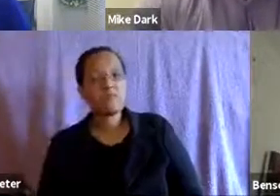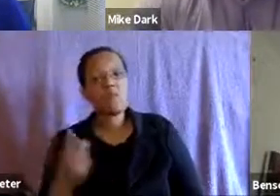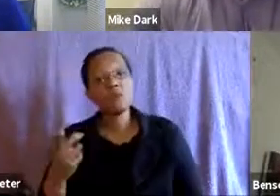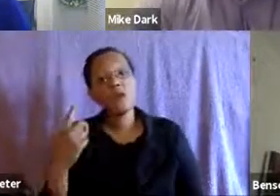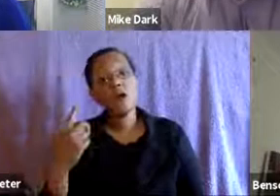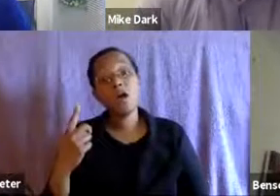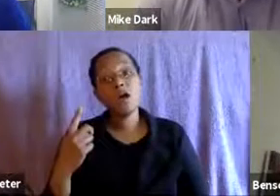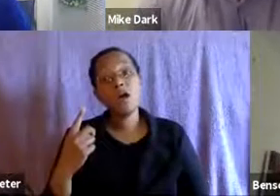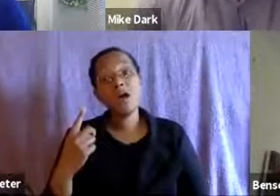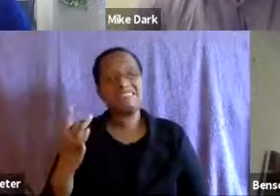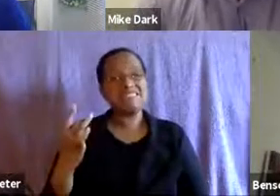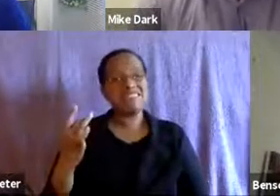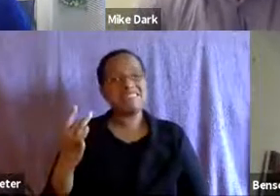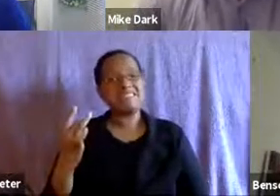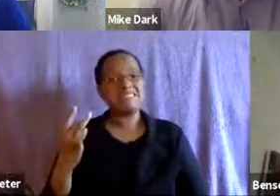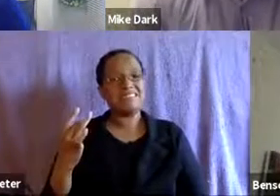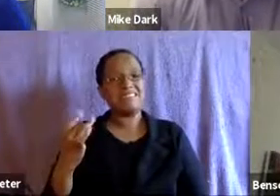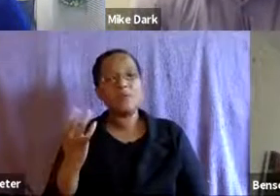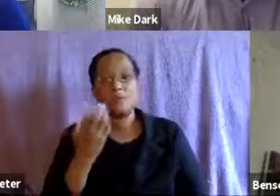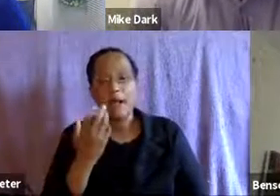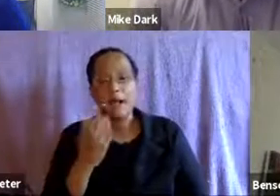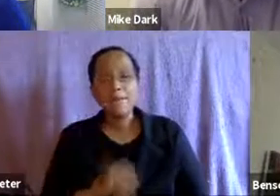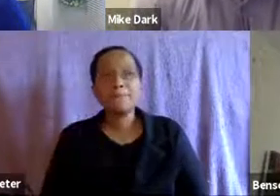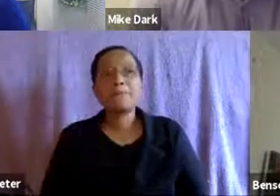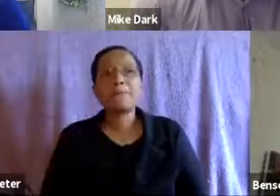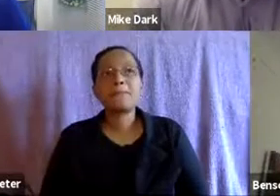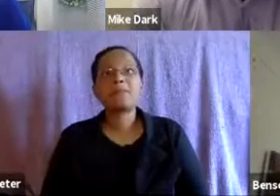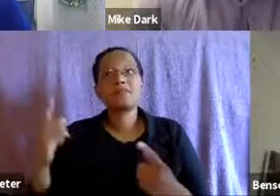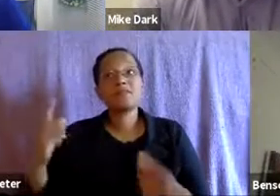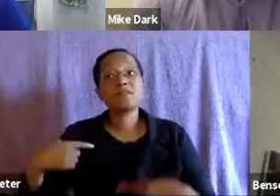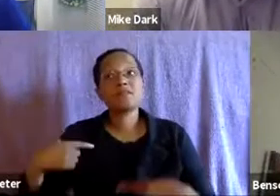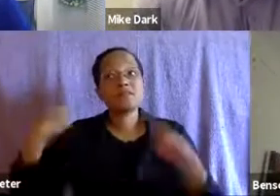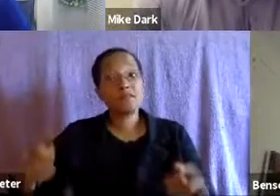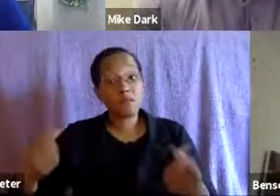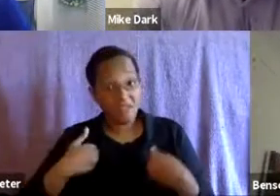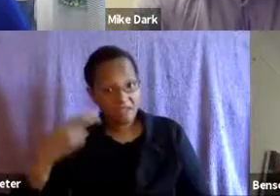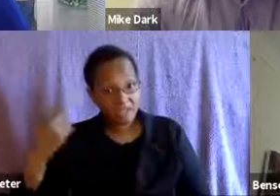Great. One question I thought that was really interesting was in